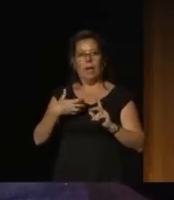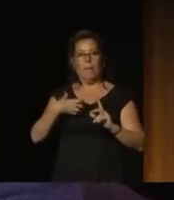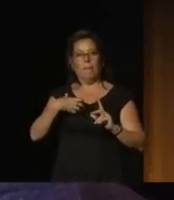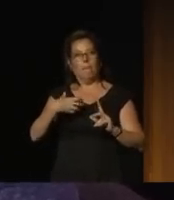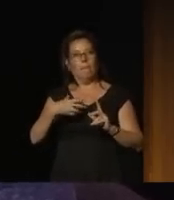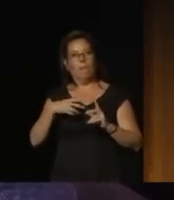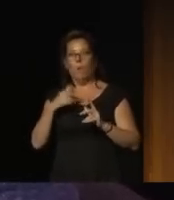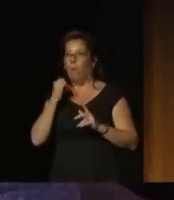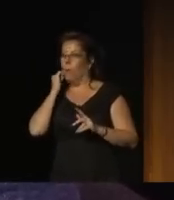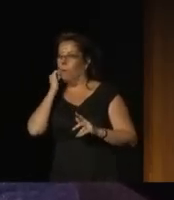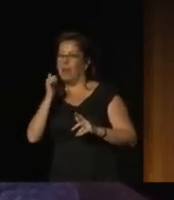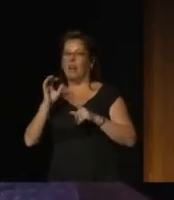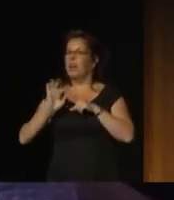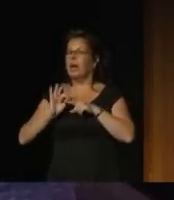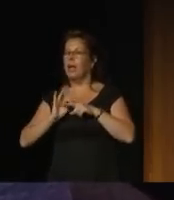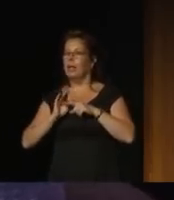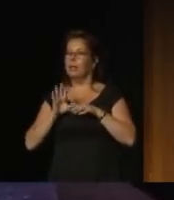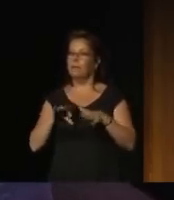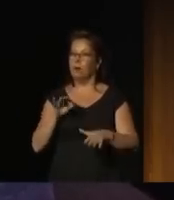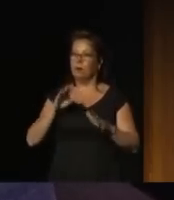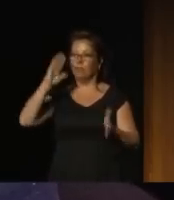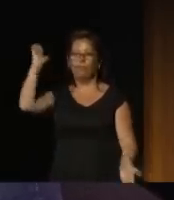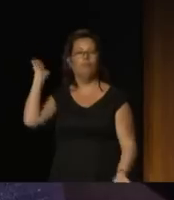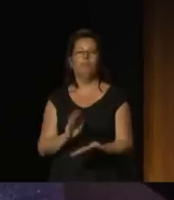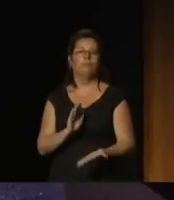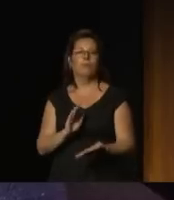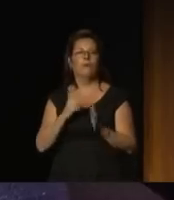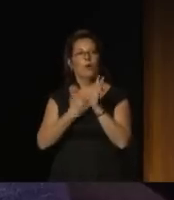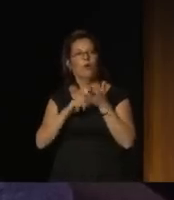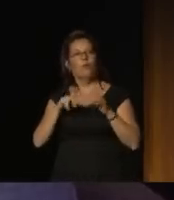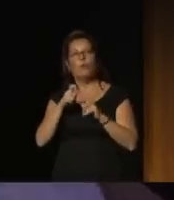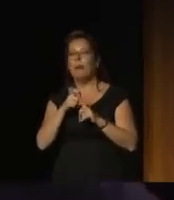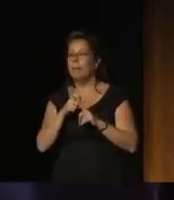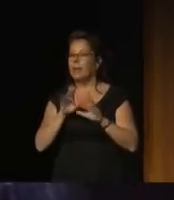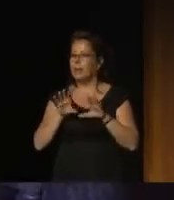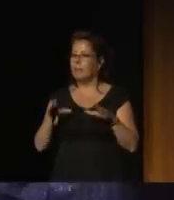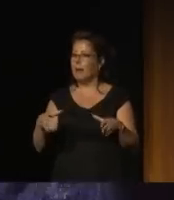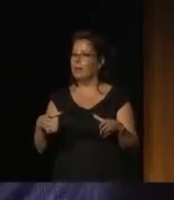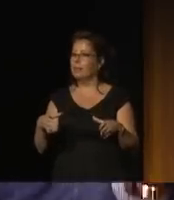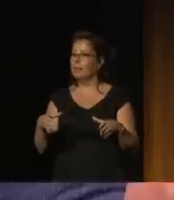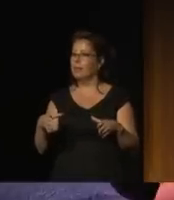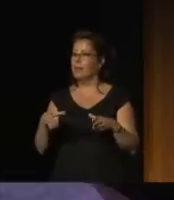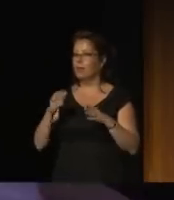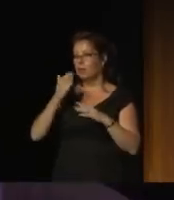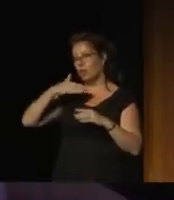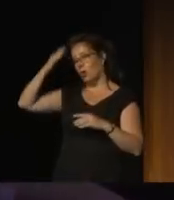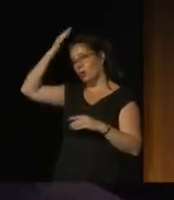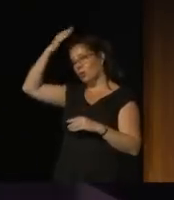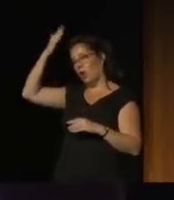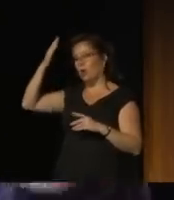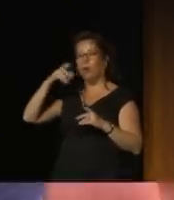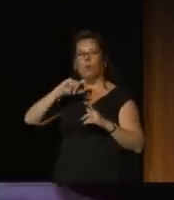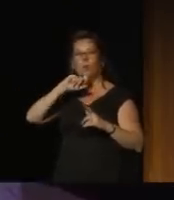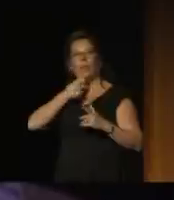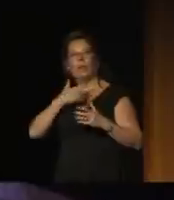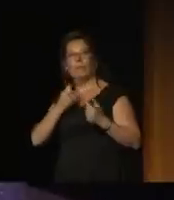black vote and of color vote dropped significantly for the Republican Party, so that Donald Trump would be the natural